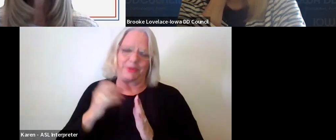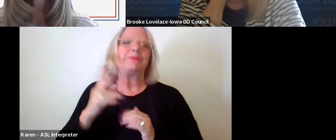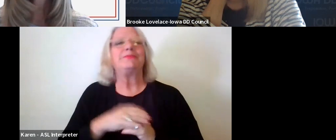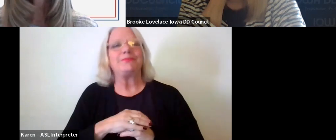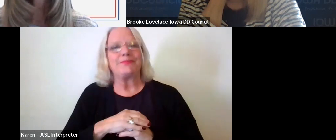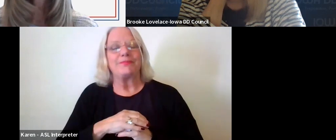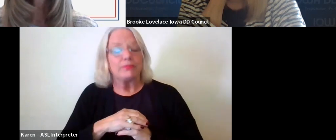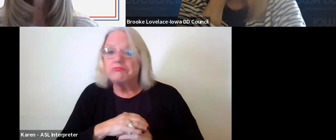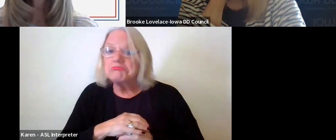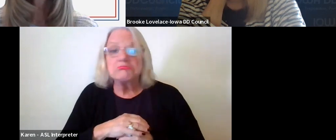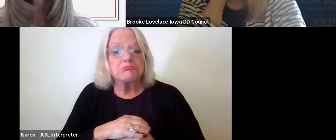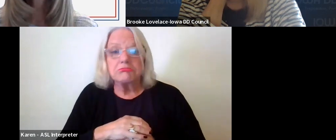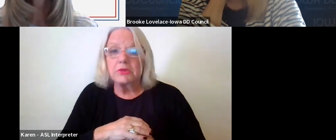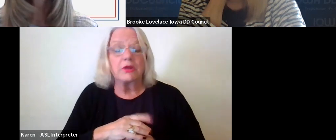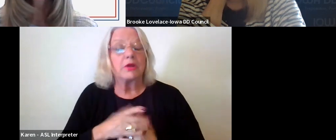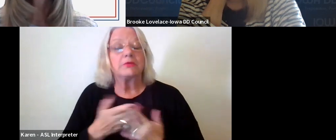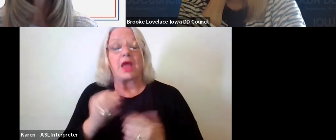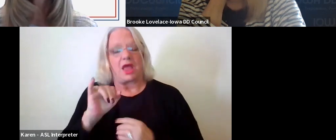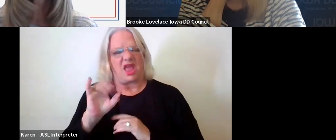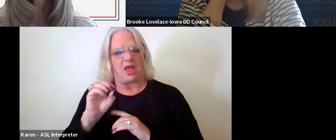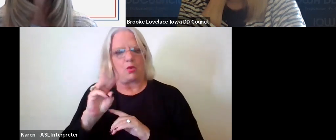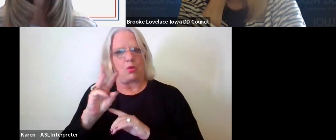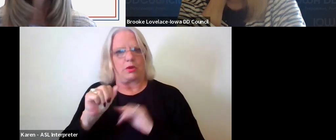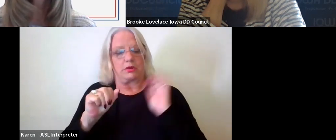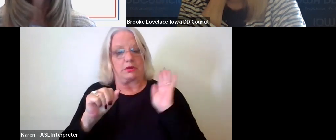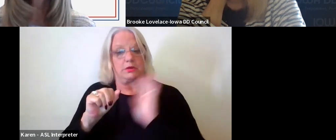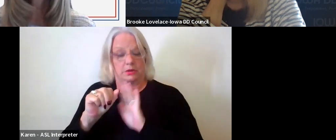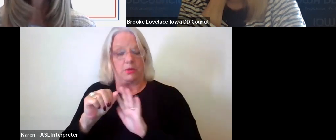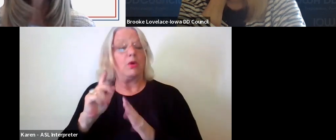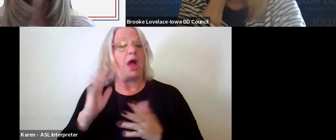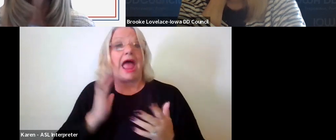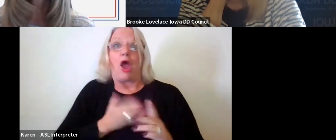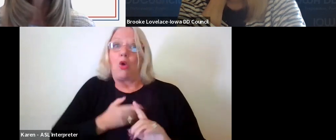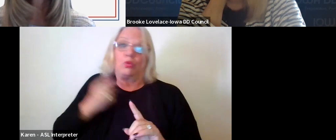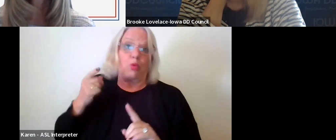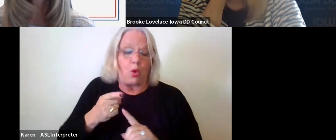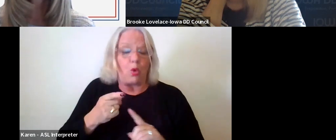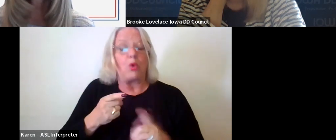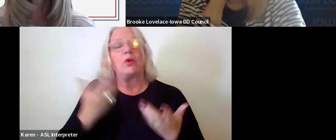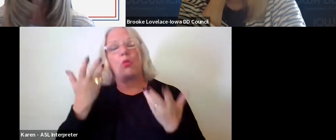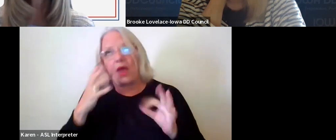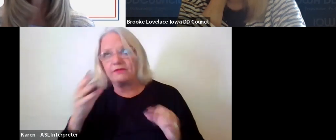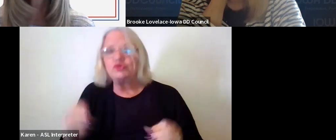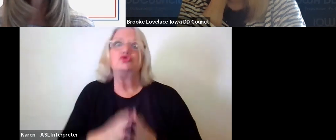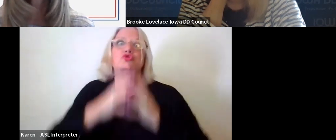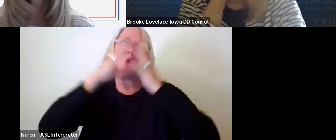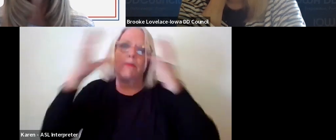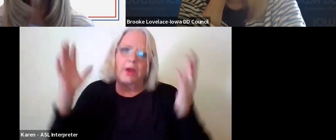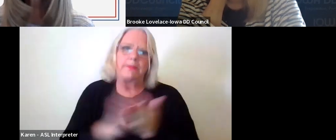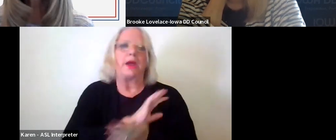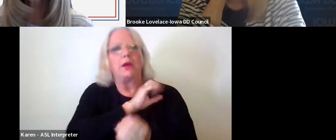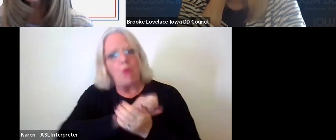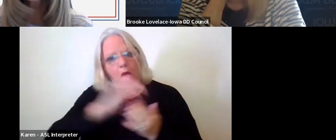No documentation. The way that Iowa has set this up is we wanted to reduce the documentation as much as we could. So no documentation